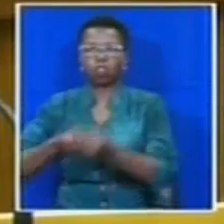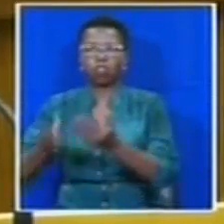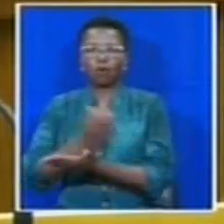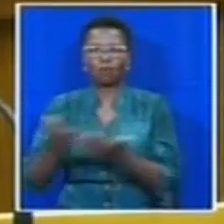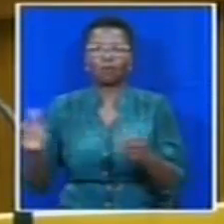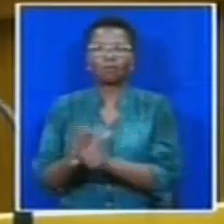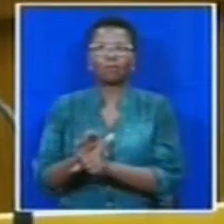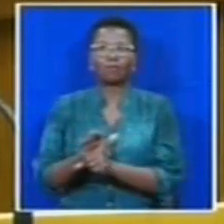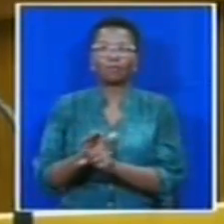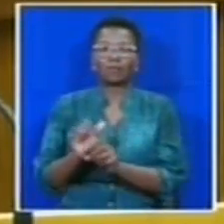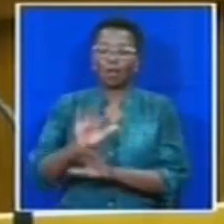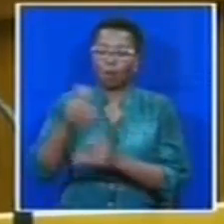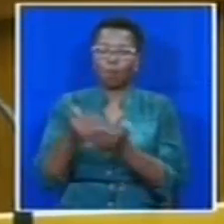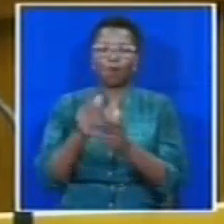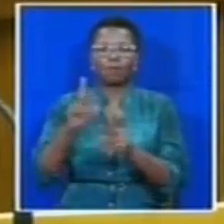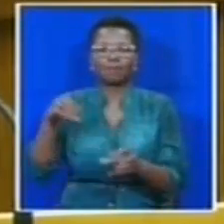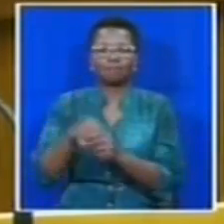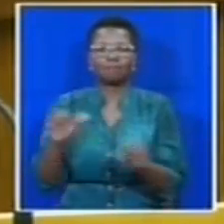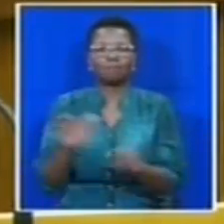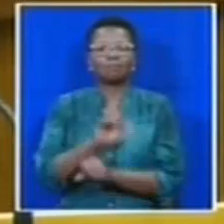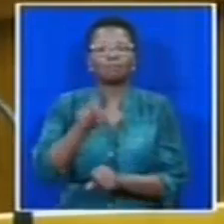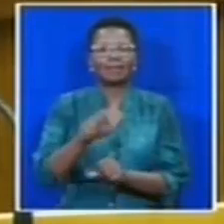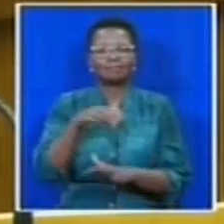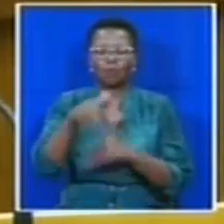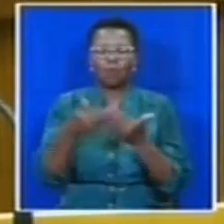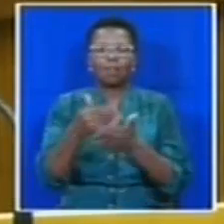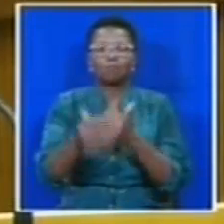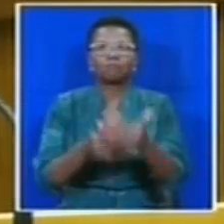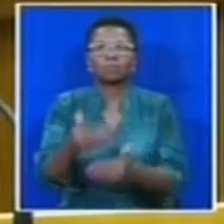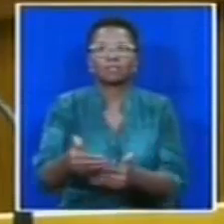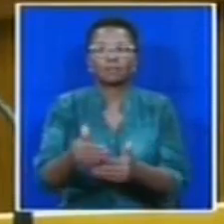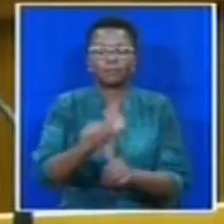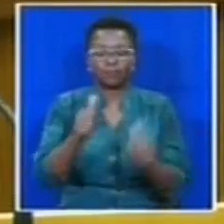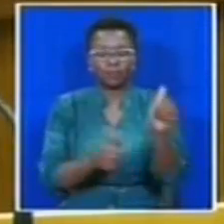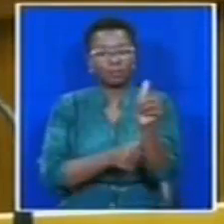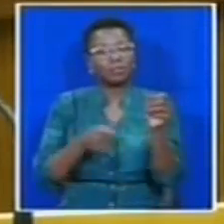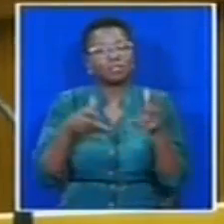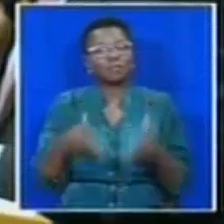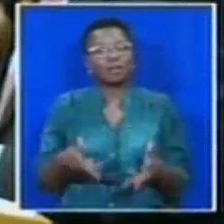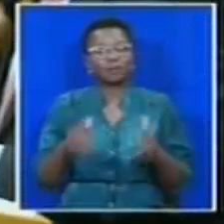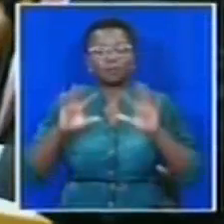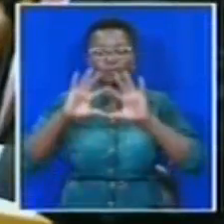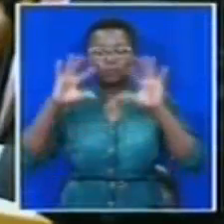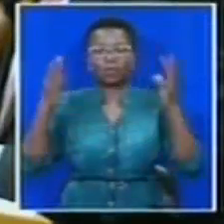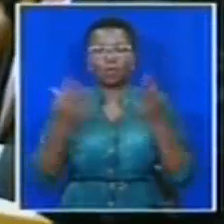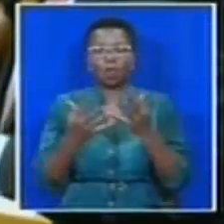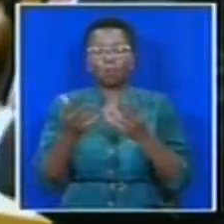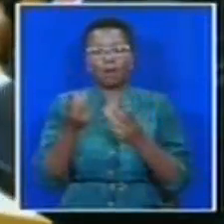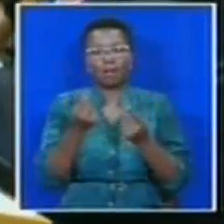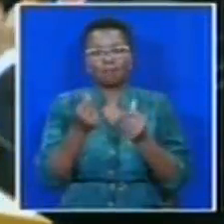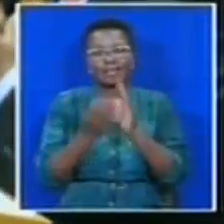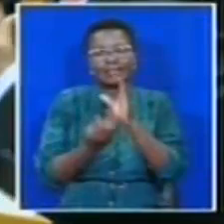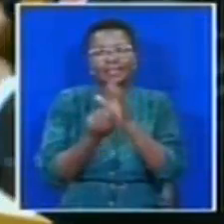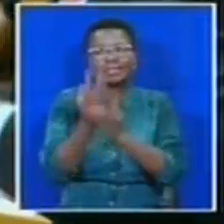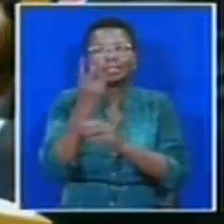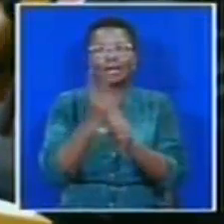one should be left behind in this process. Honorable Deputy Speaker, the global recovery from the 2008 crisis, and I'm